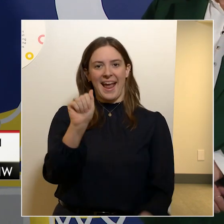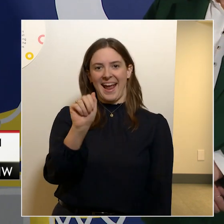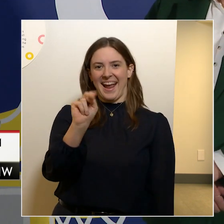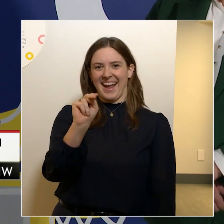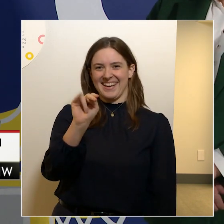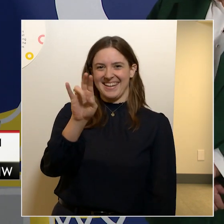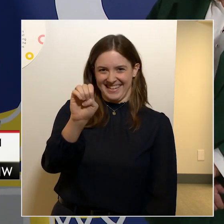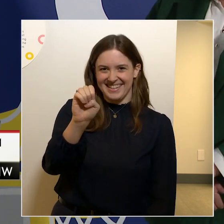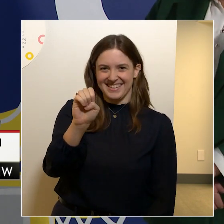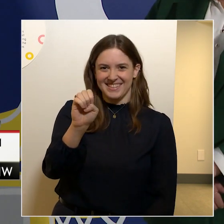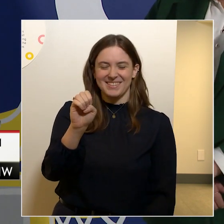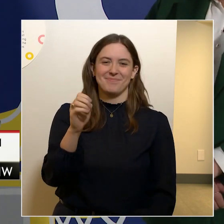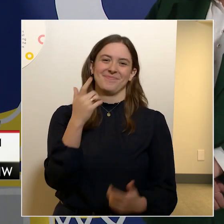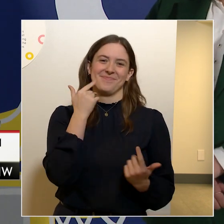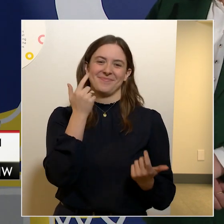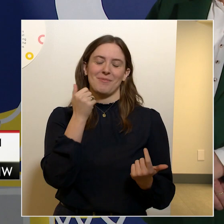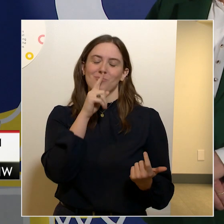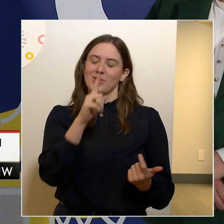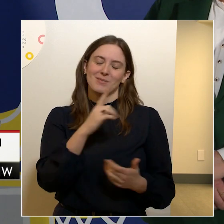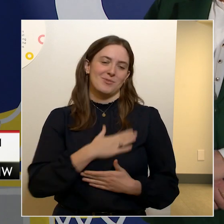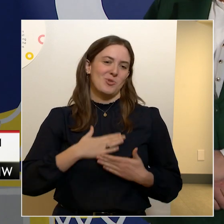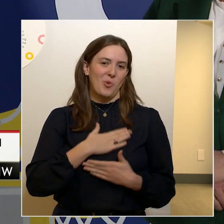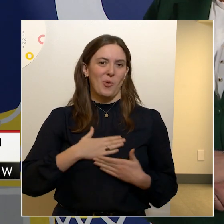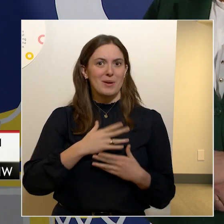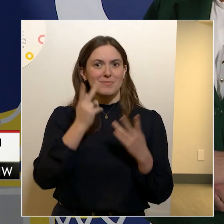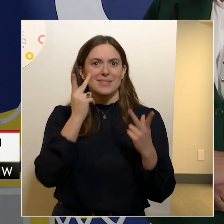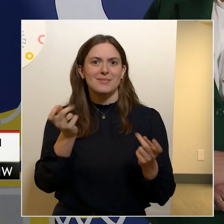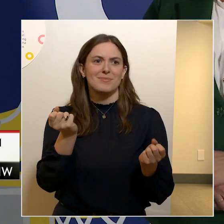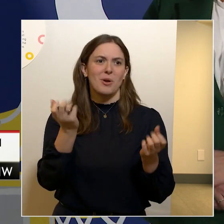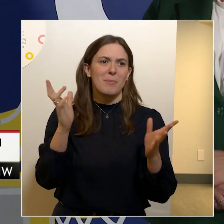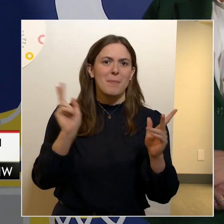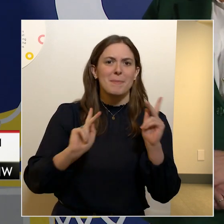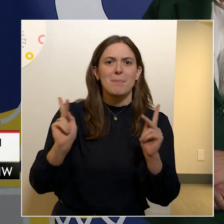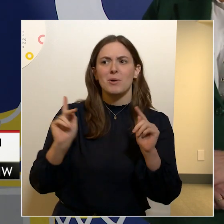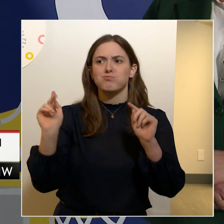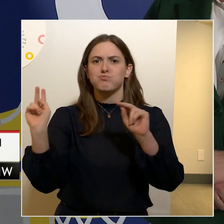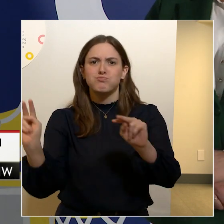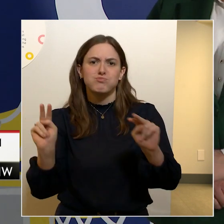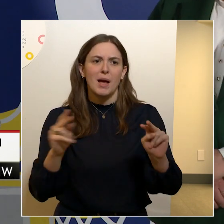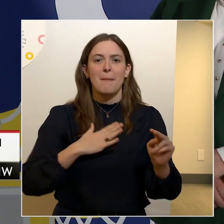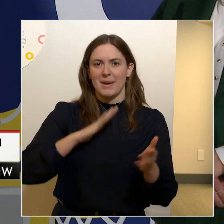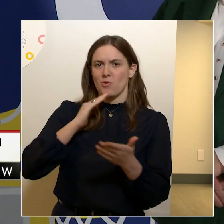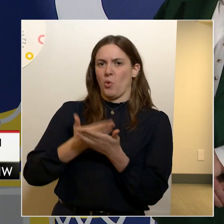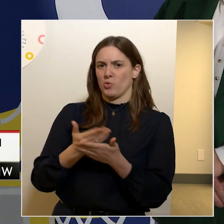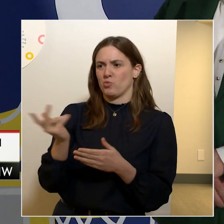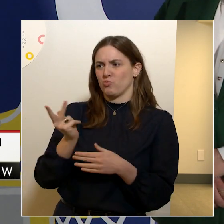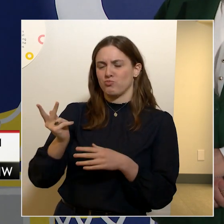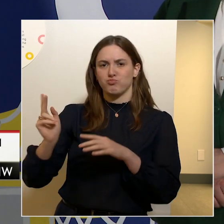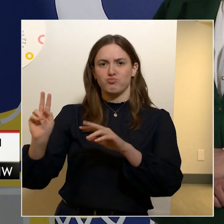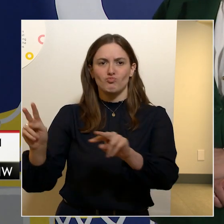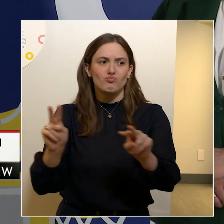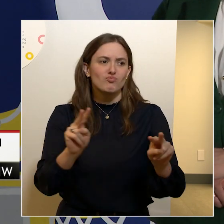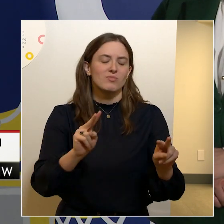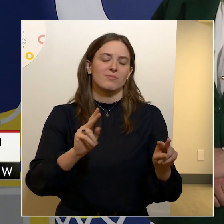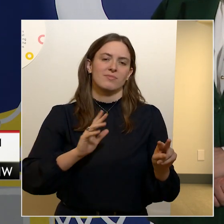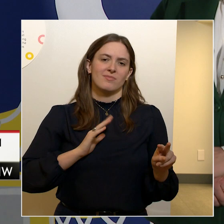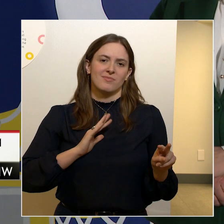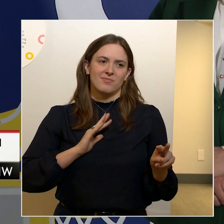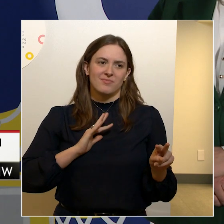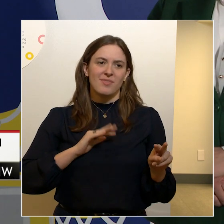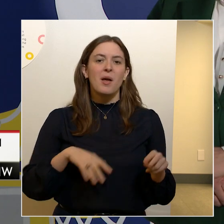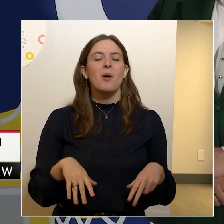I was so thrilled to see people pouring out of the theater that's just across the way to be able